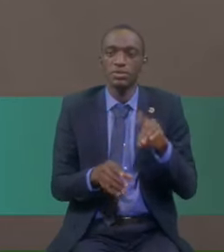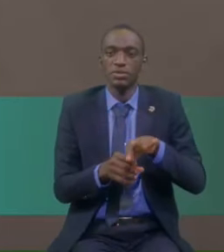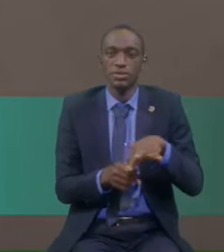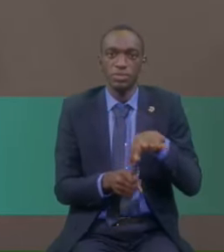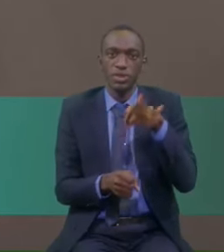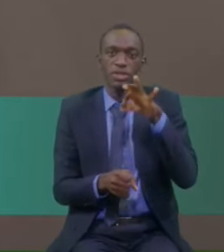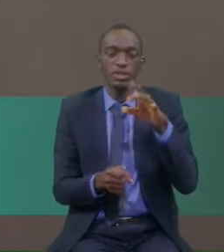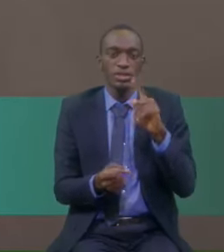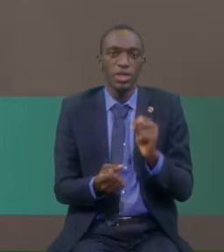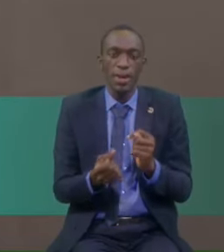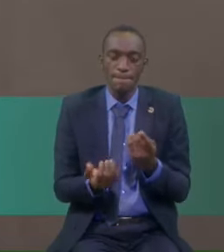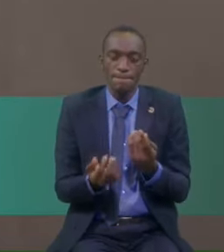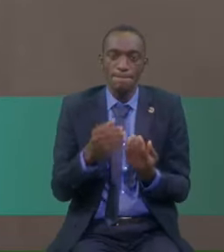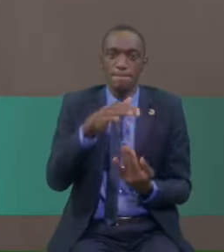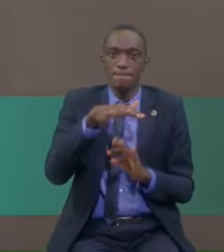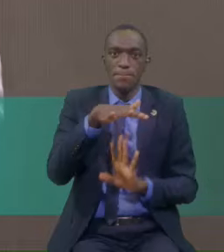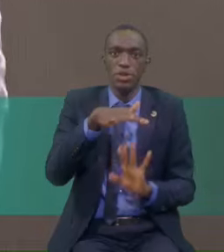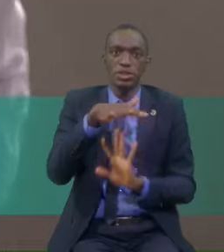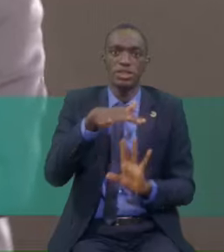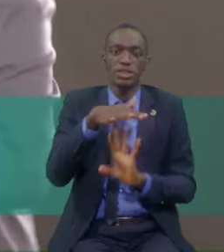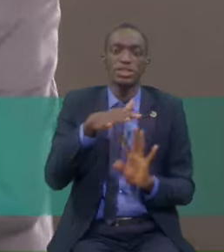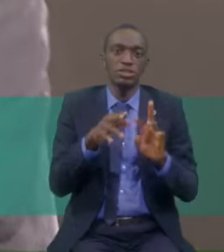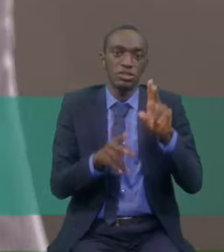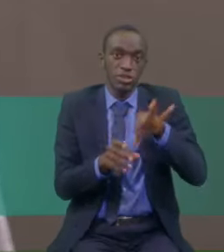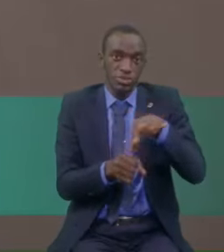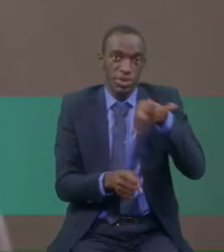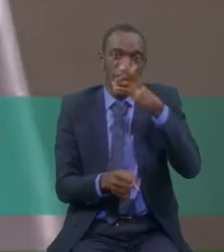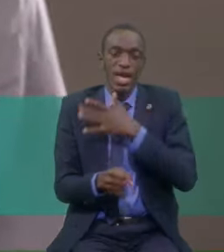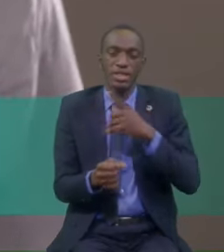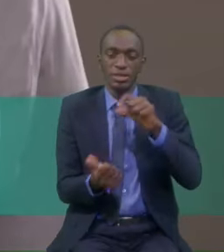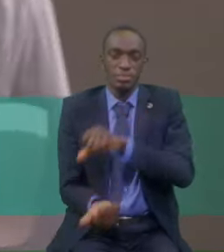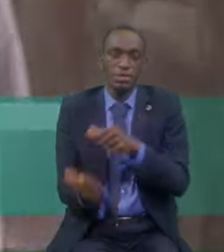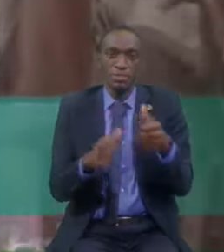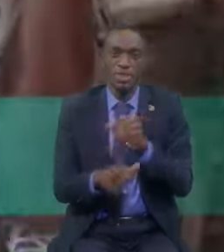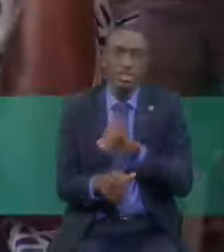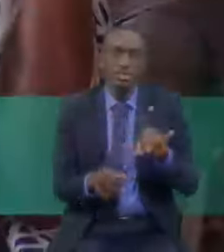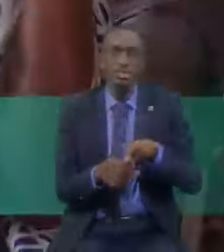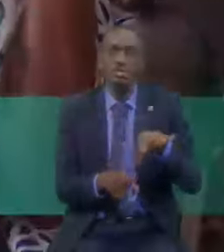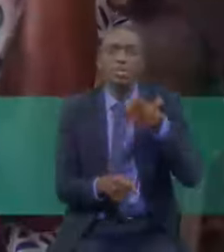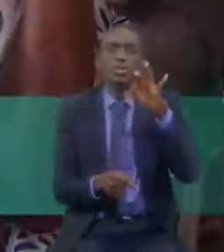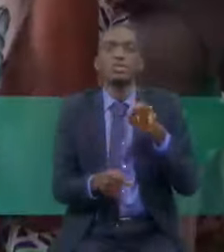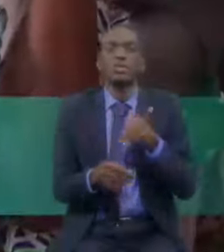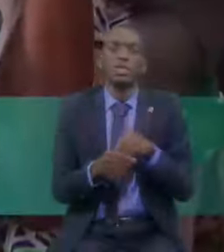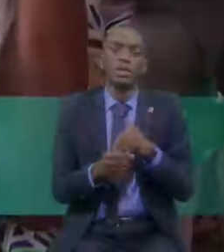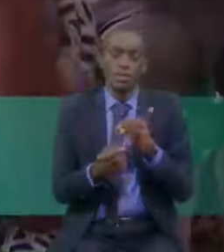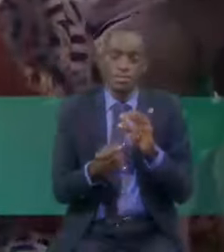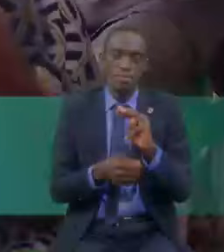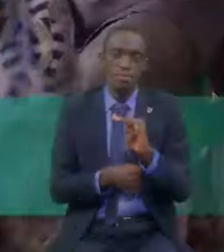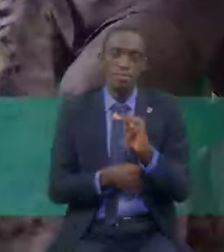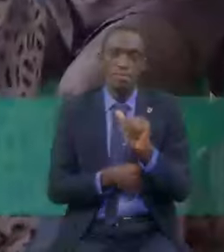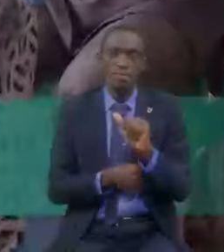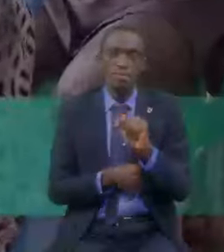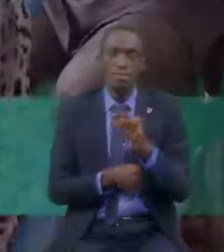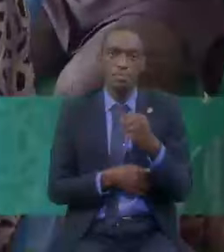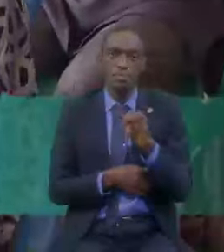spirit, and the baptizing spirit. In Matthew chapter 3, we're looking at chapter